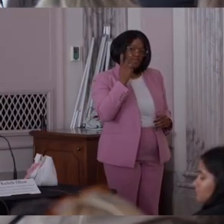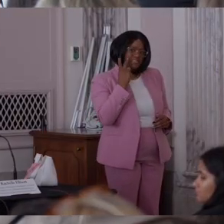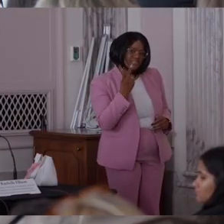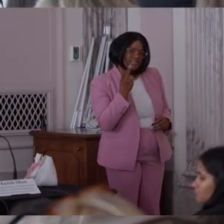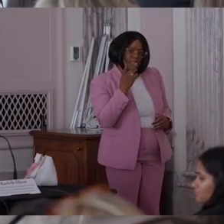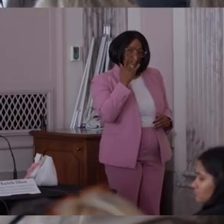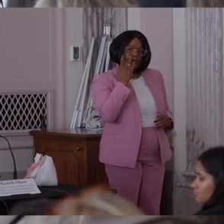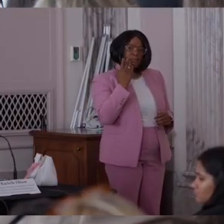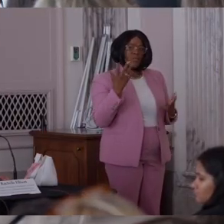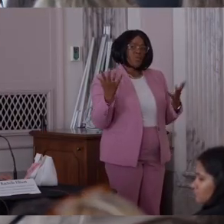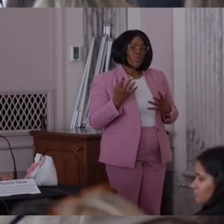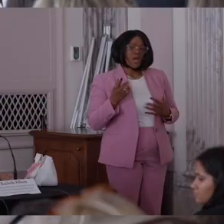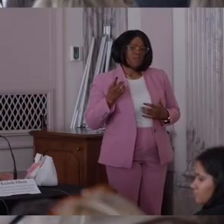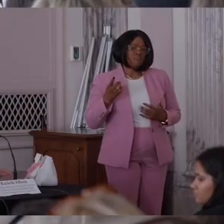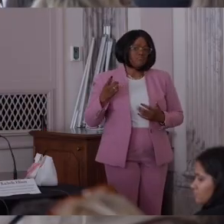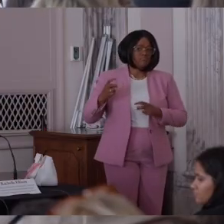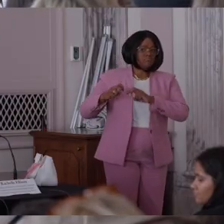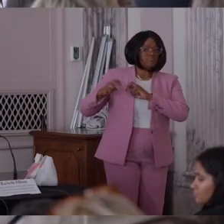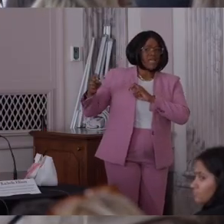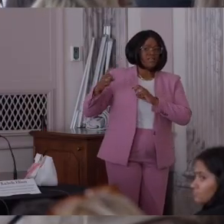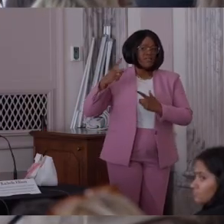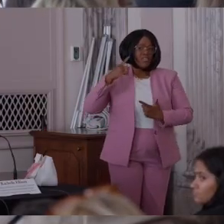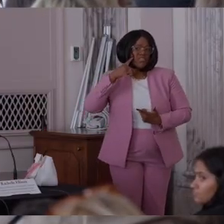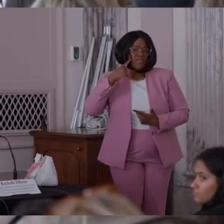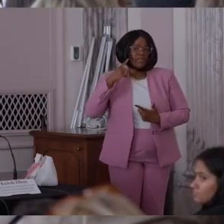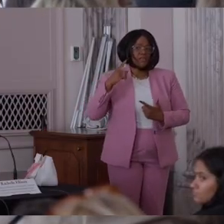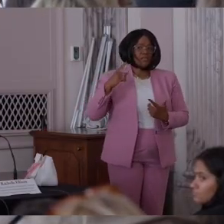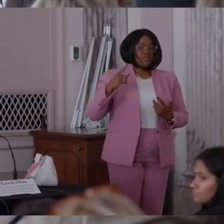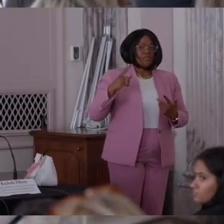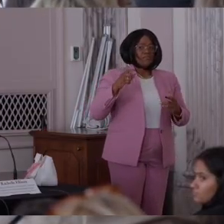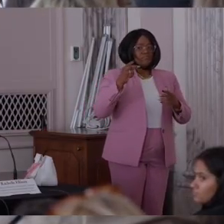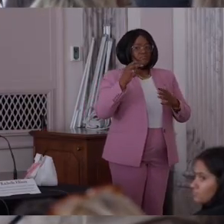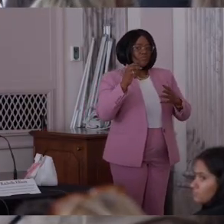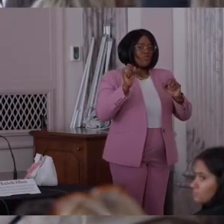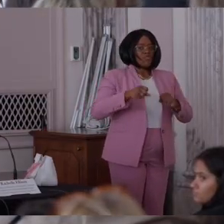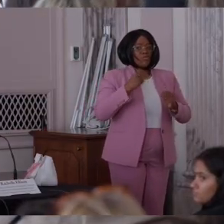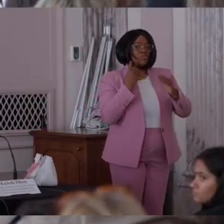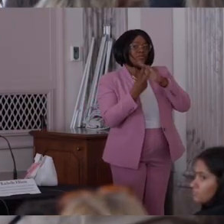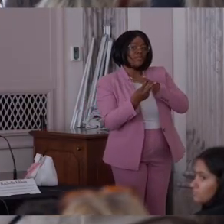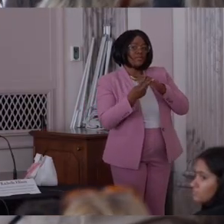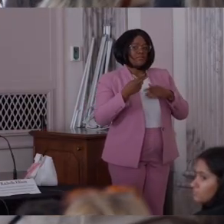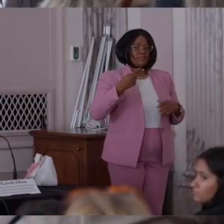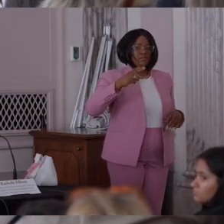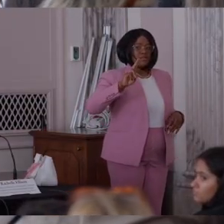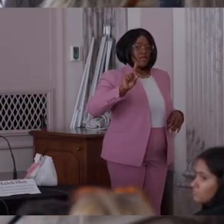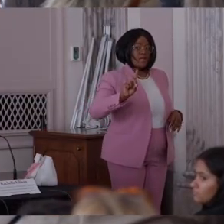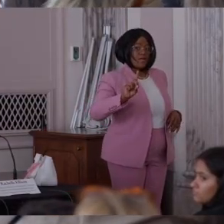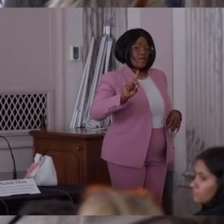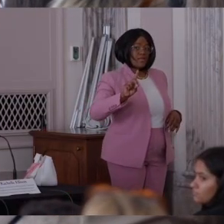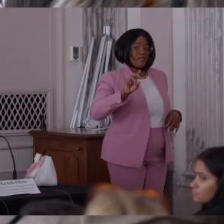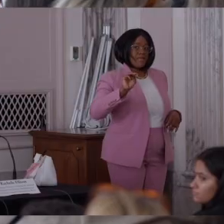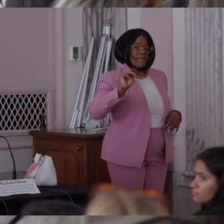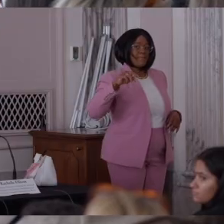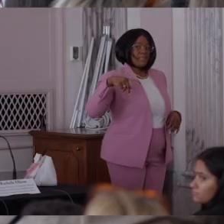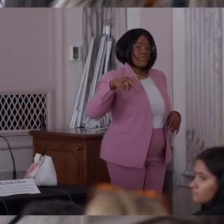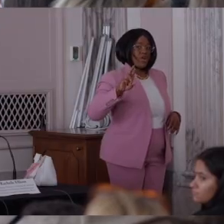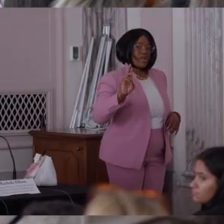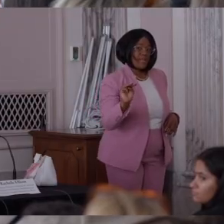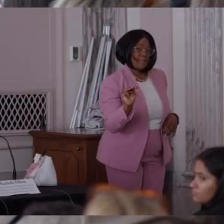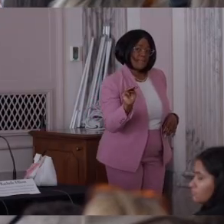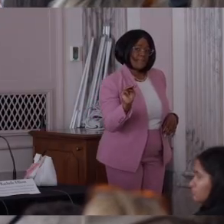see what you all thought / could predict about the HUD NPRM